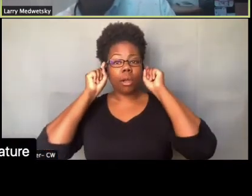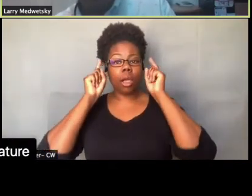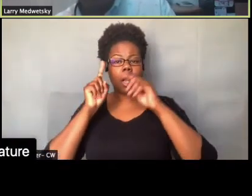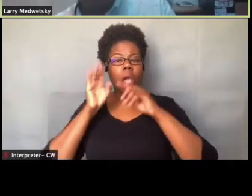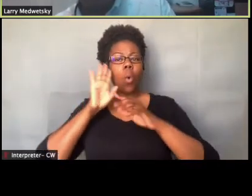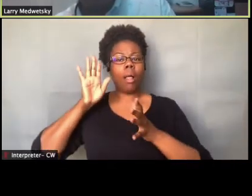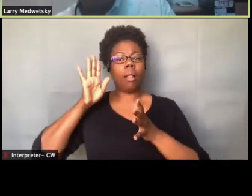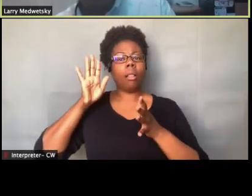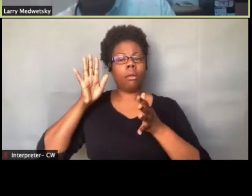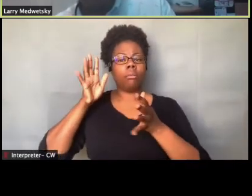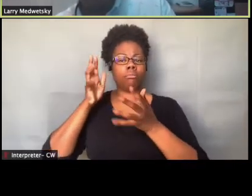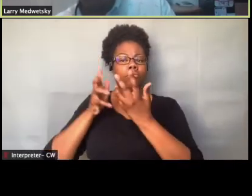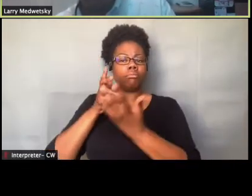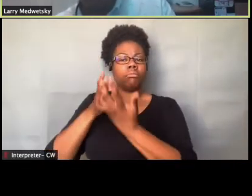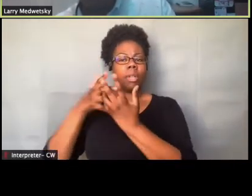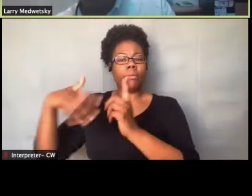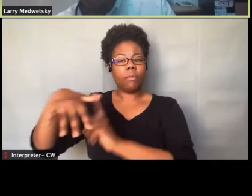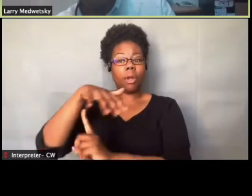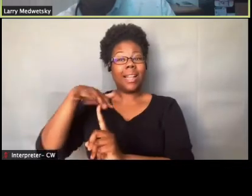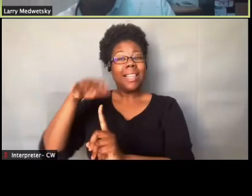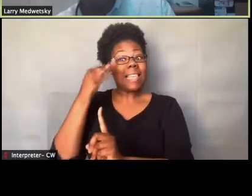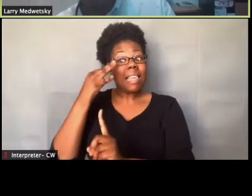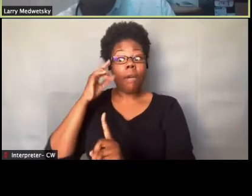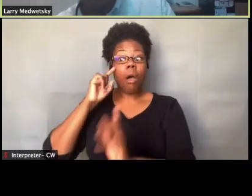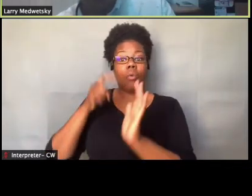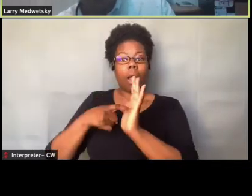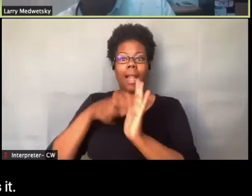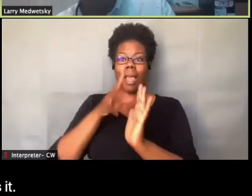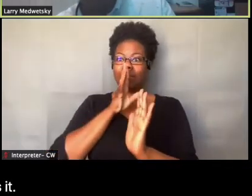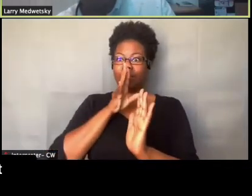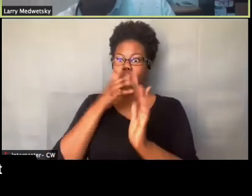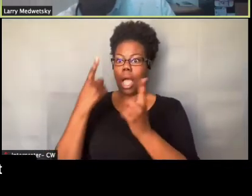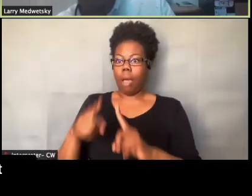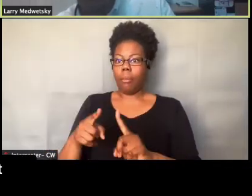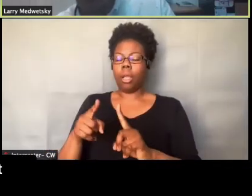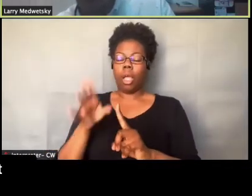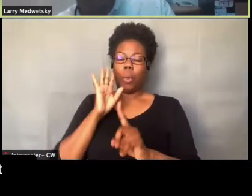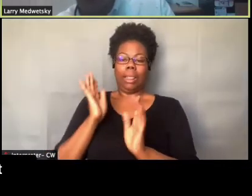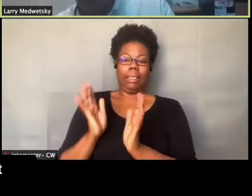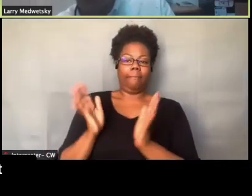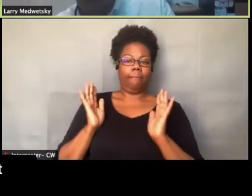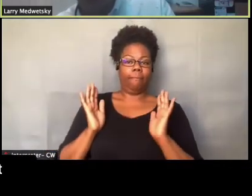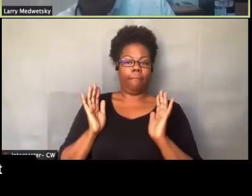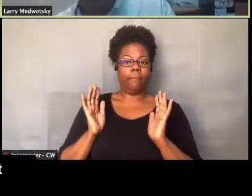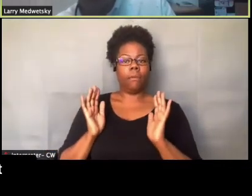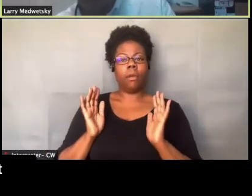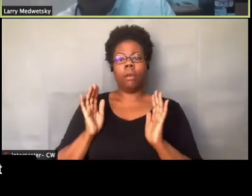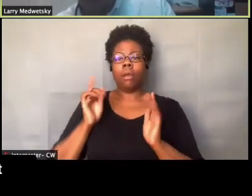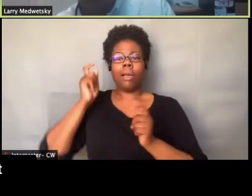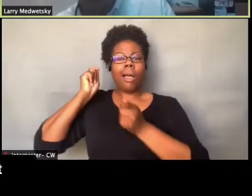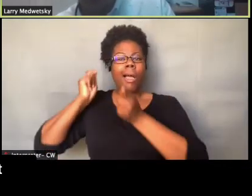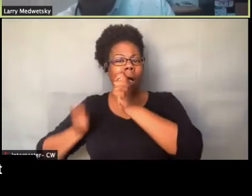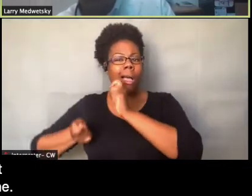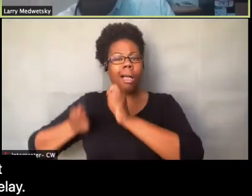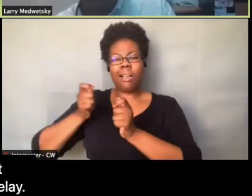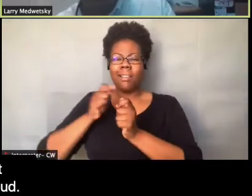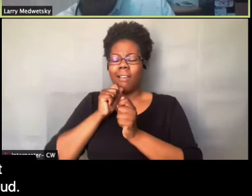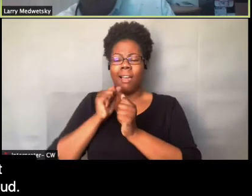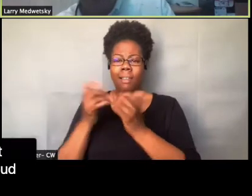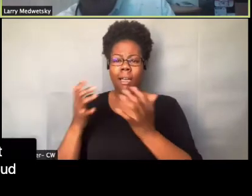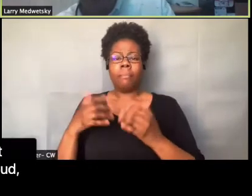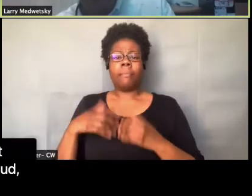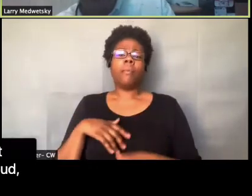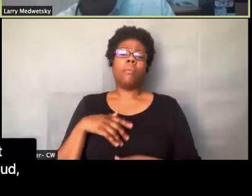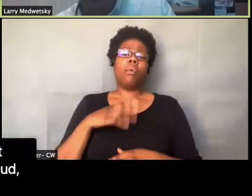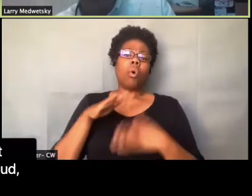if it recognizes speech in the noise, it leaves it alone and doesn't do very much. It'll cut out the lows because that's where you